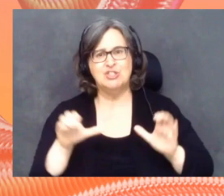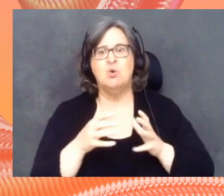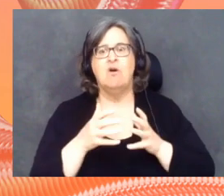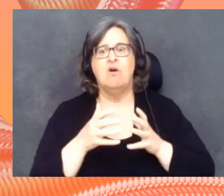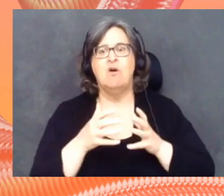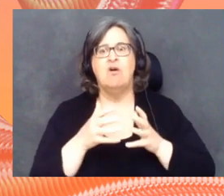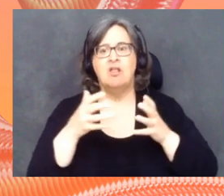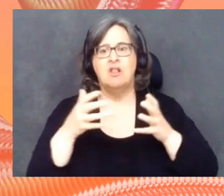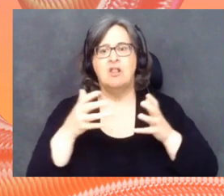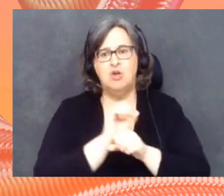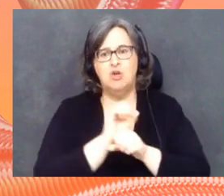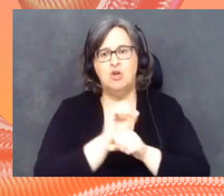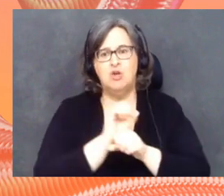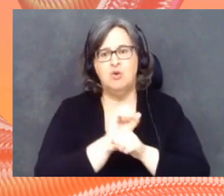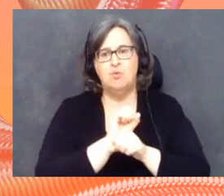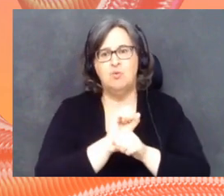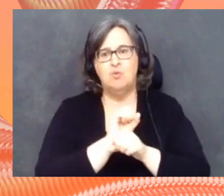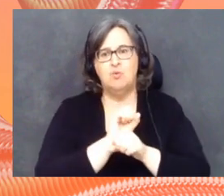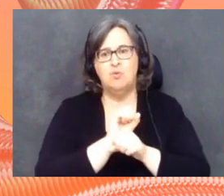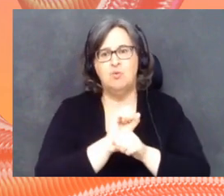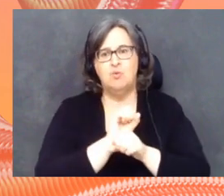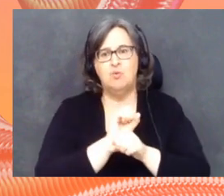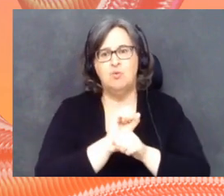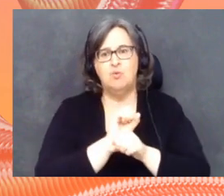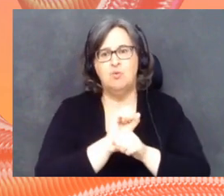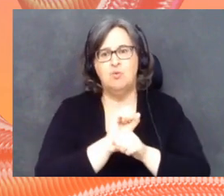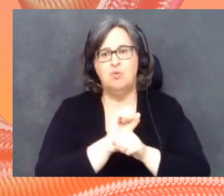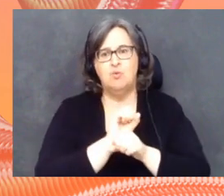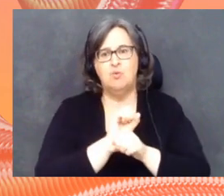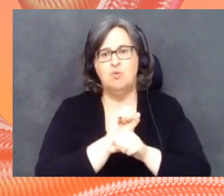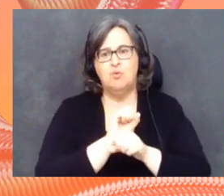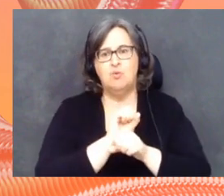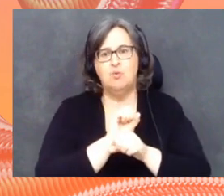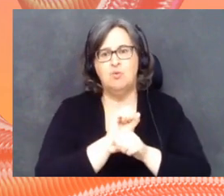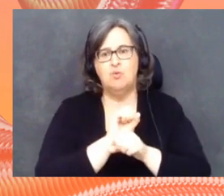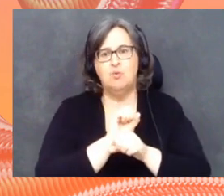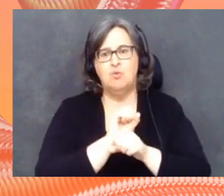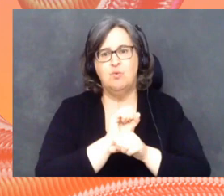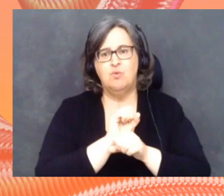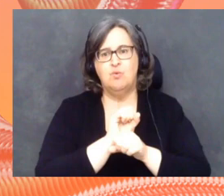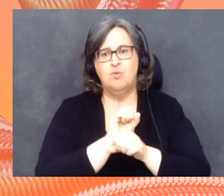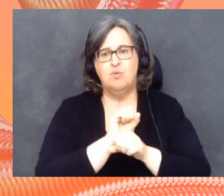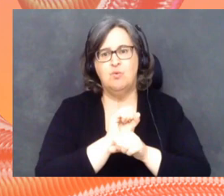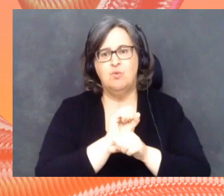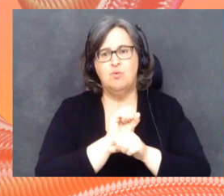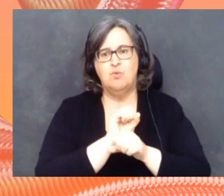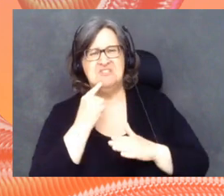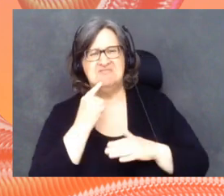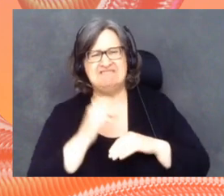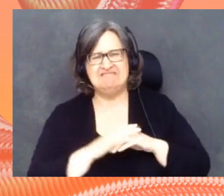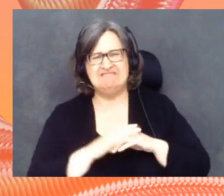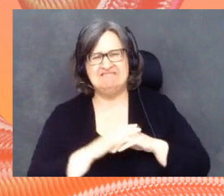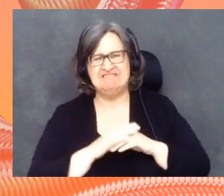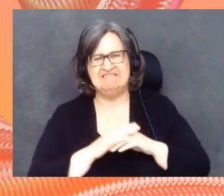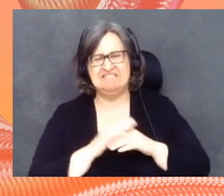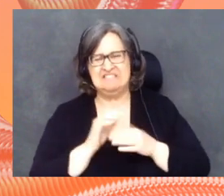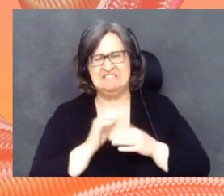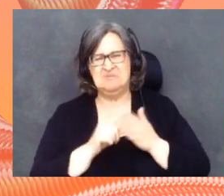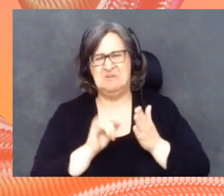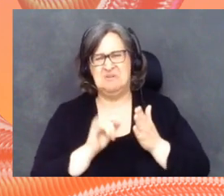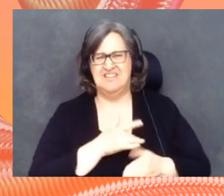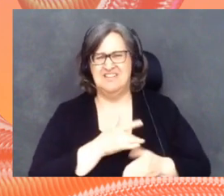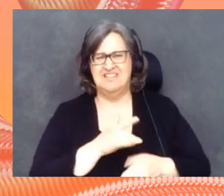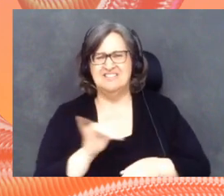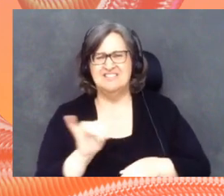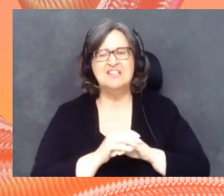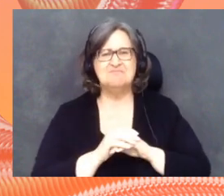own selves. I think understanding where you get bitter and what that bitter taste feels like and, you know, in